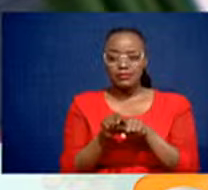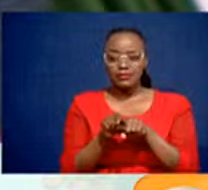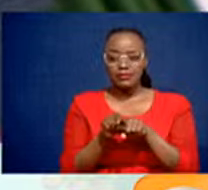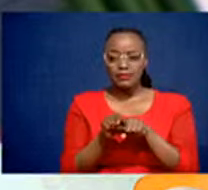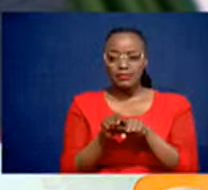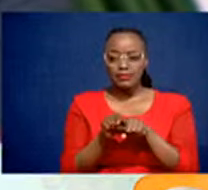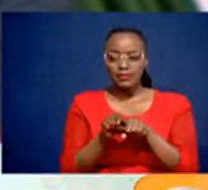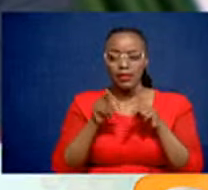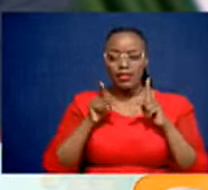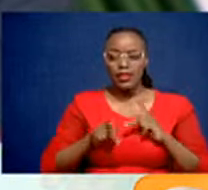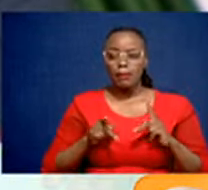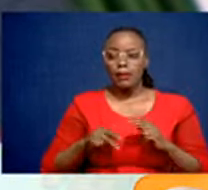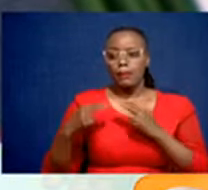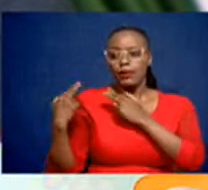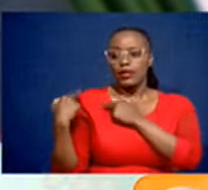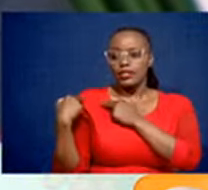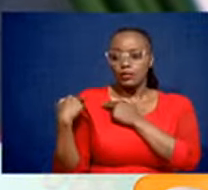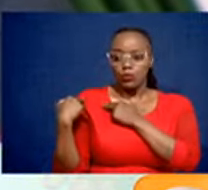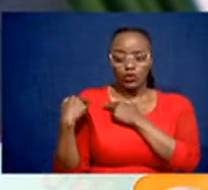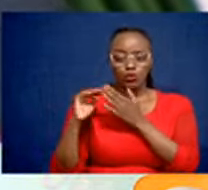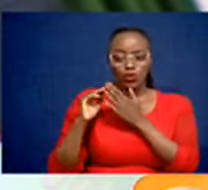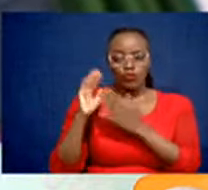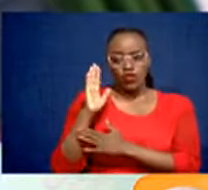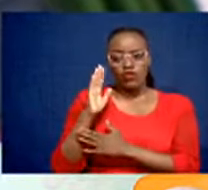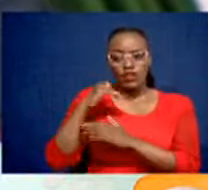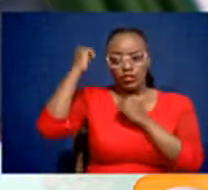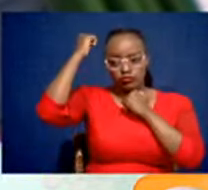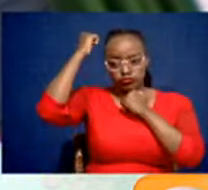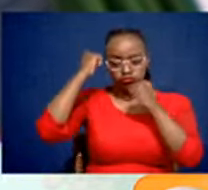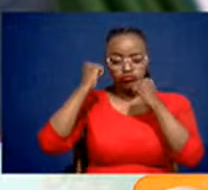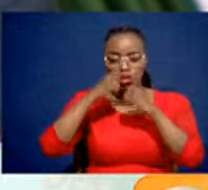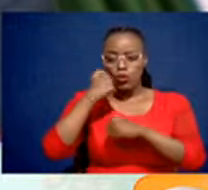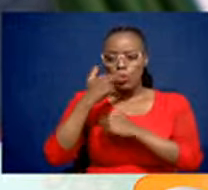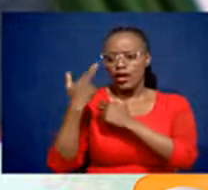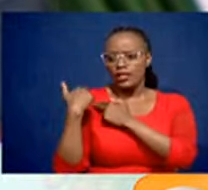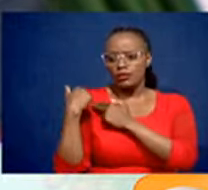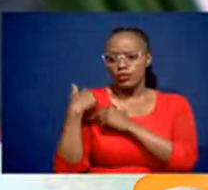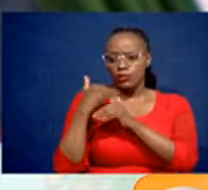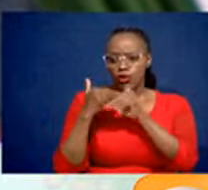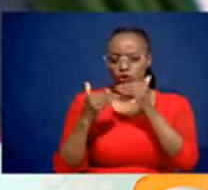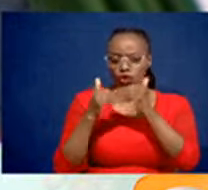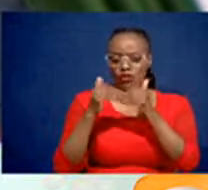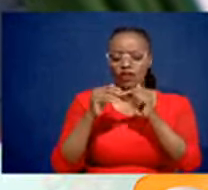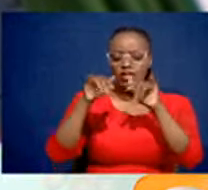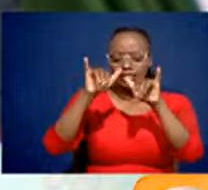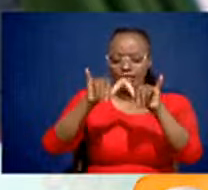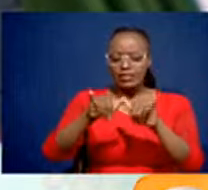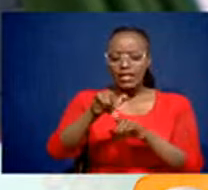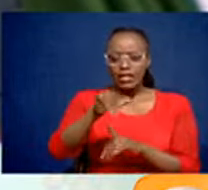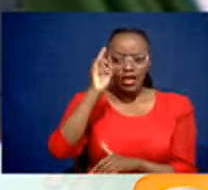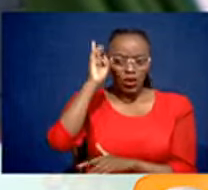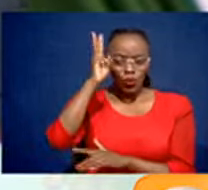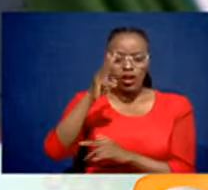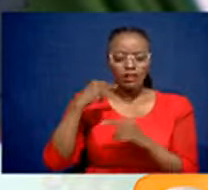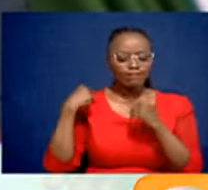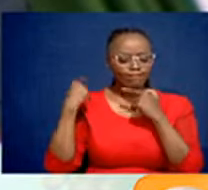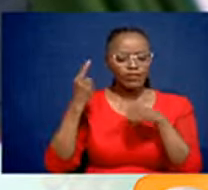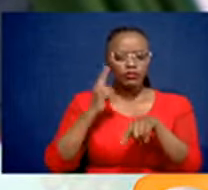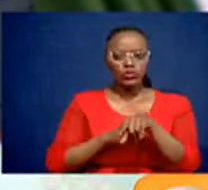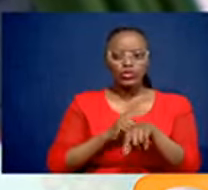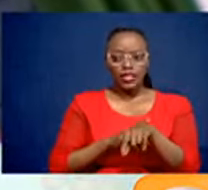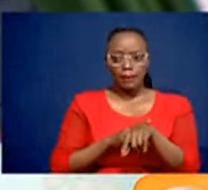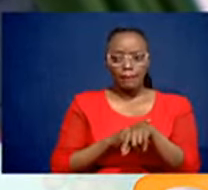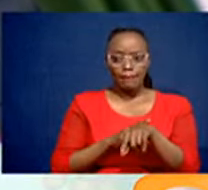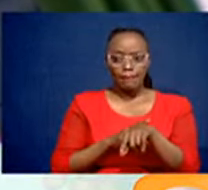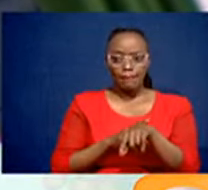the people in charge, especially the military officers in charge, will be here until